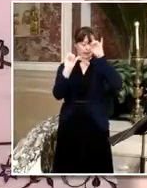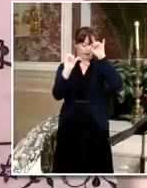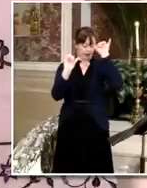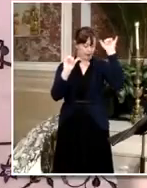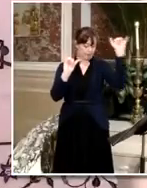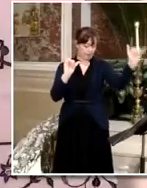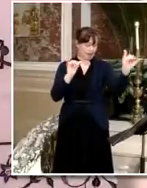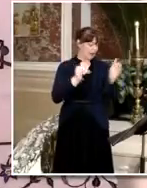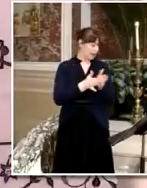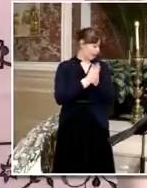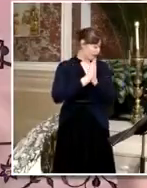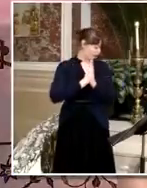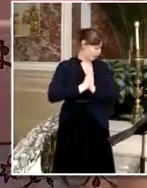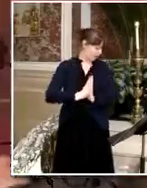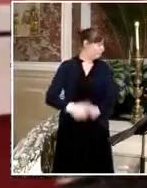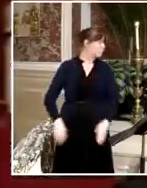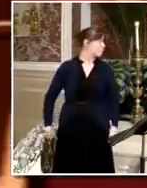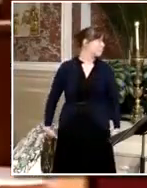and ever.